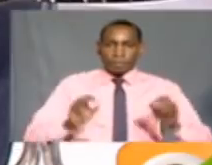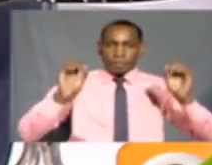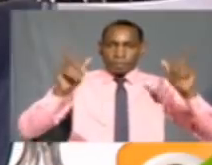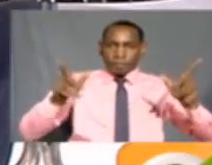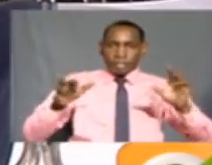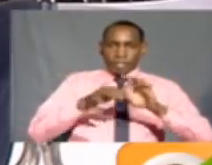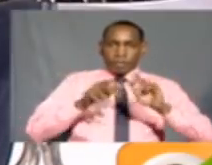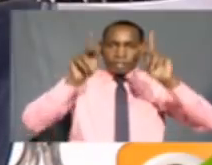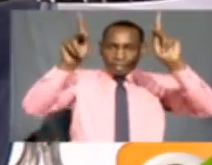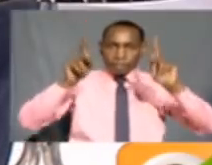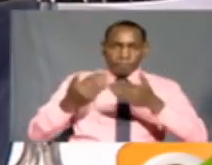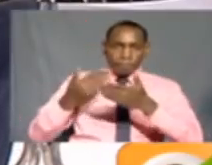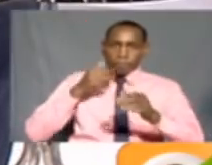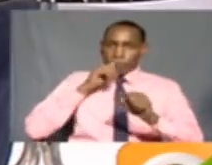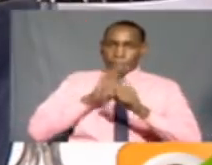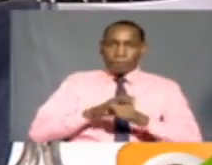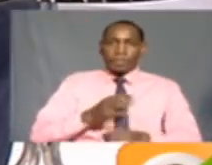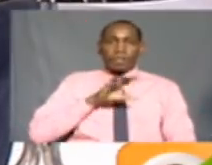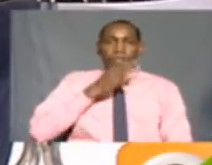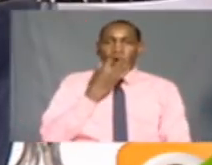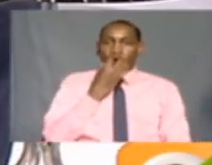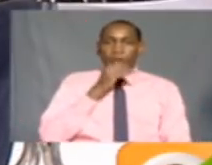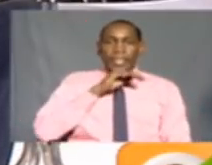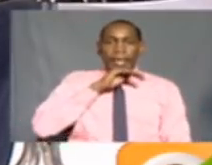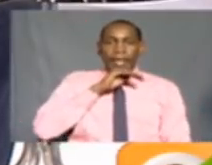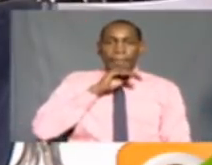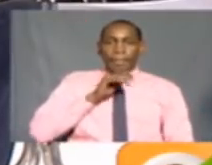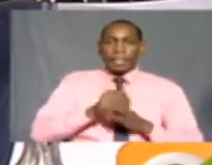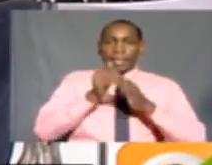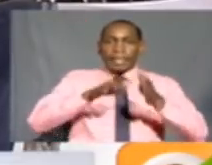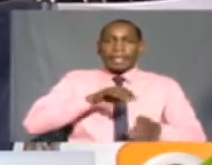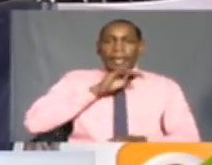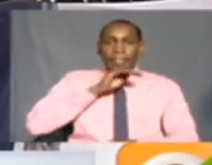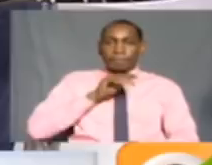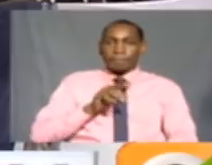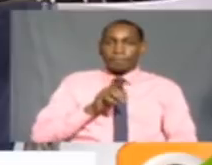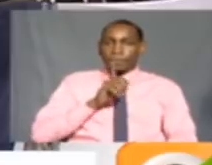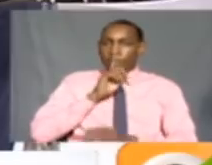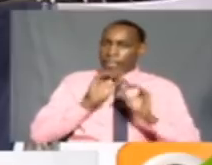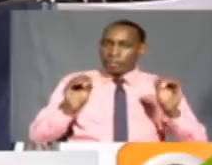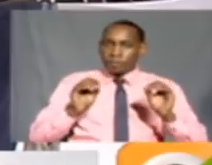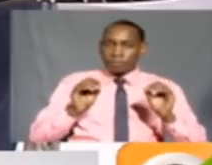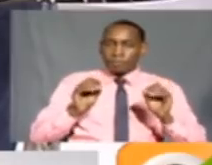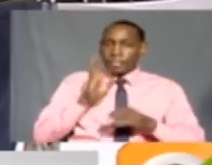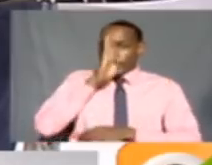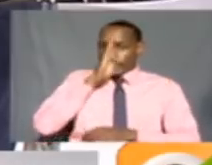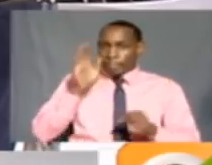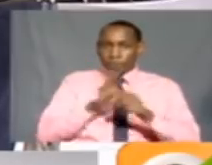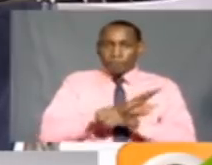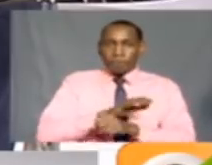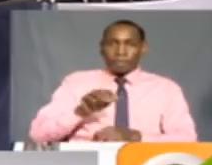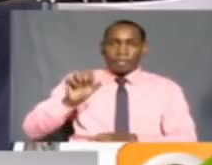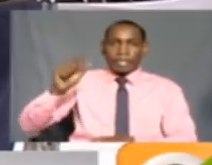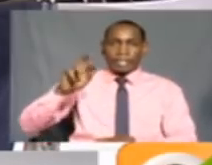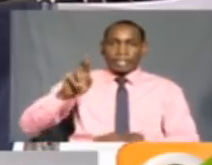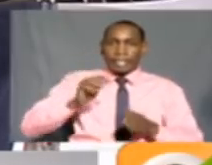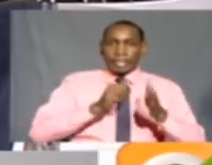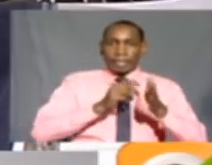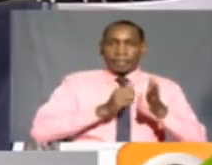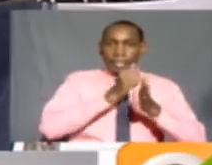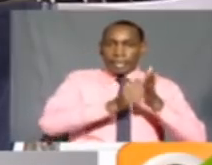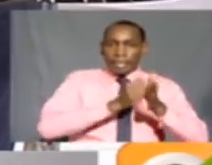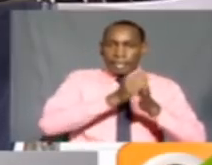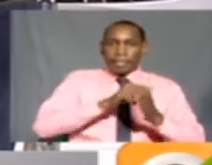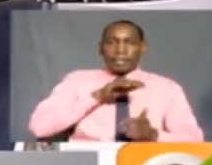All right, let's cross over to Kisumu. Like I earlier mentioned, ODM leader Raila Odinga broke his silence over the much-publicised and now doubtful SGR line to Kisumu. Raila, who